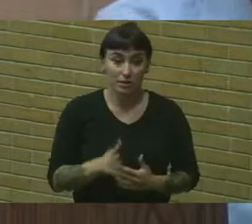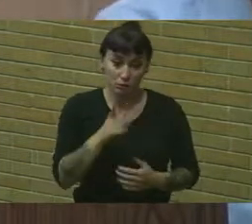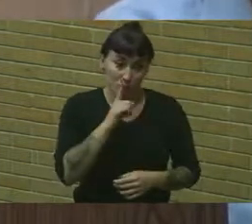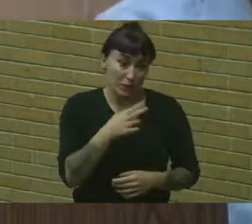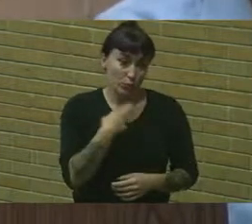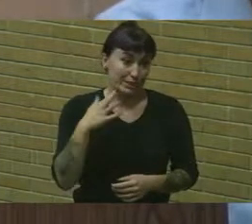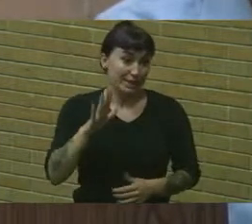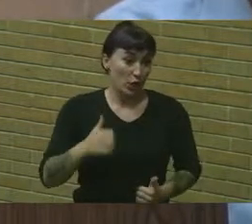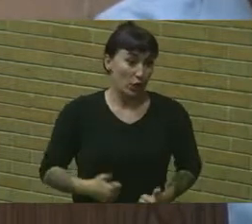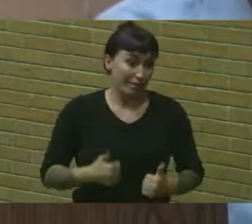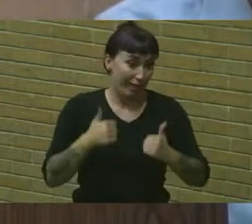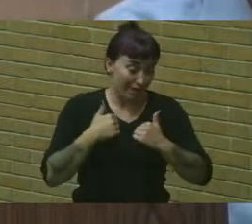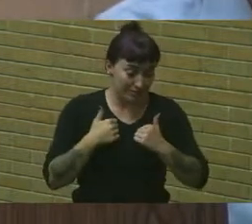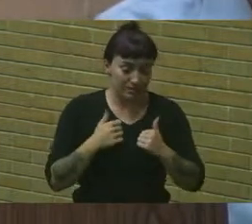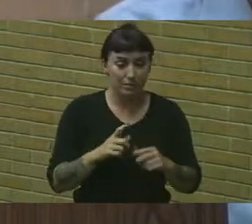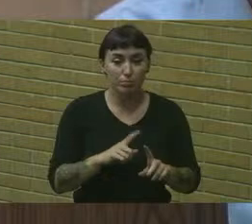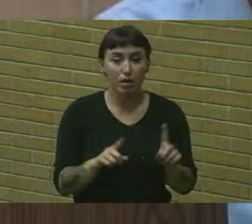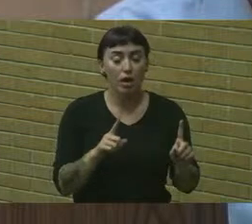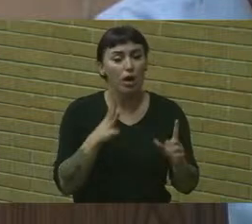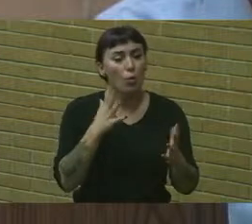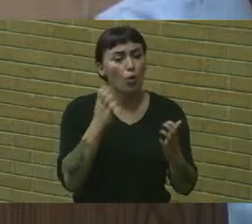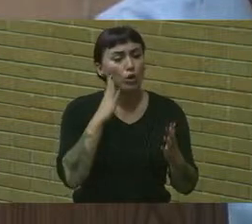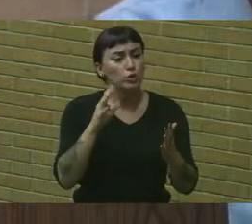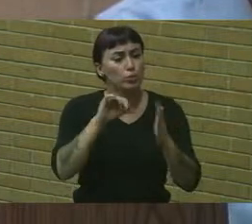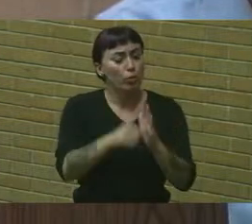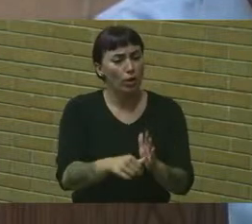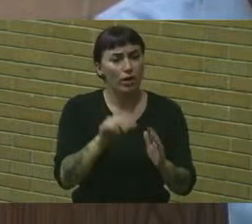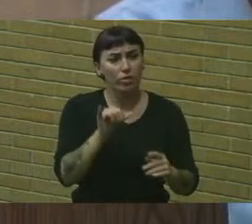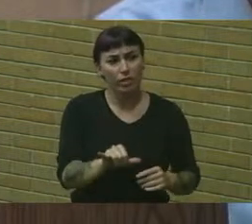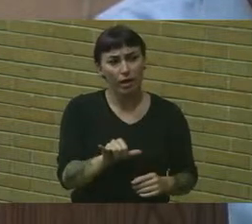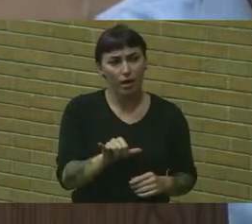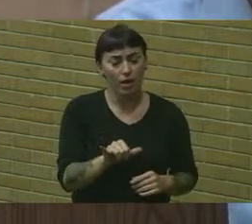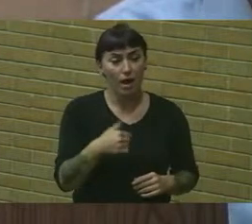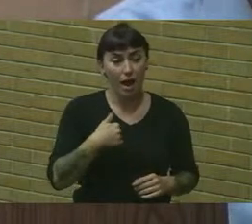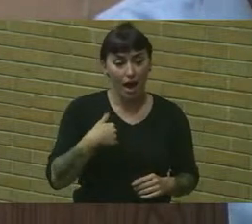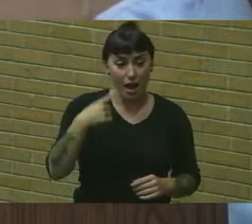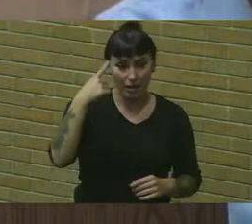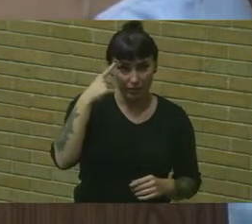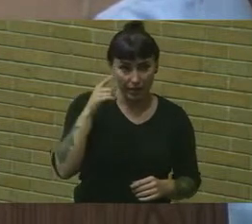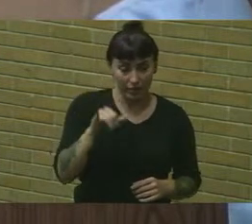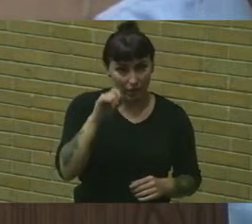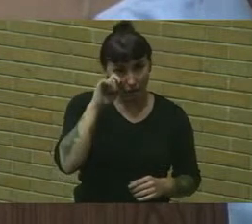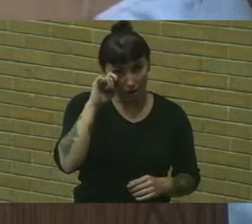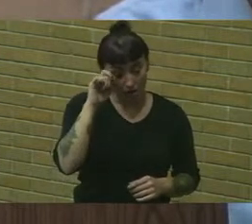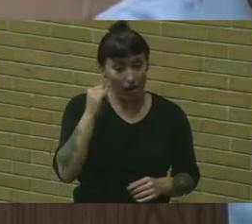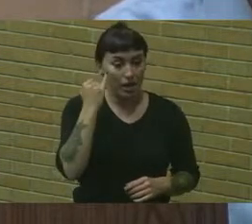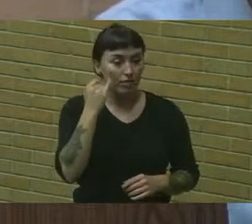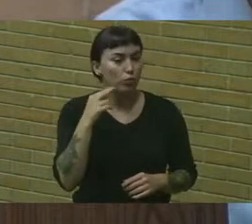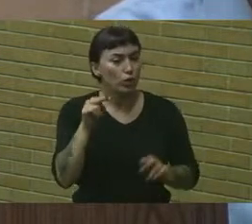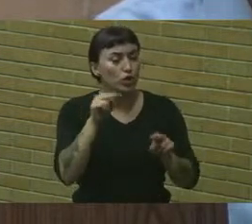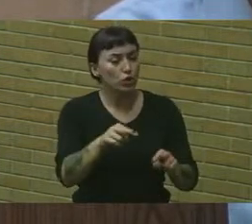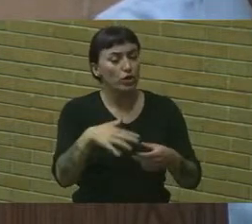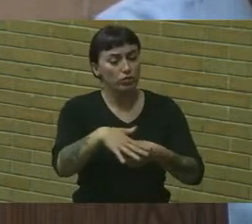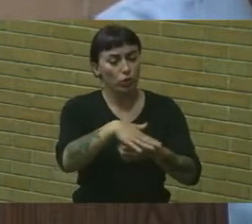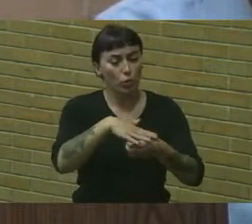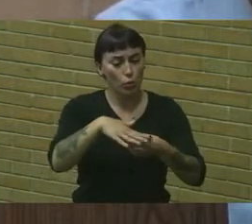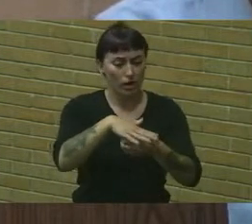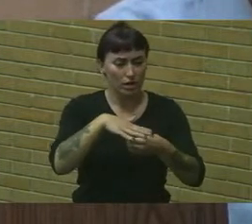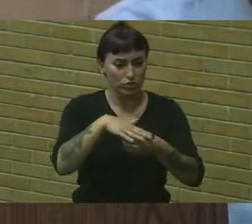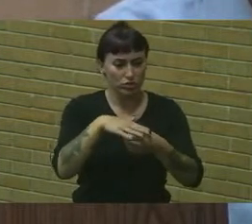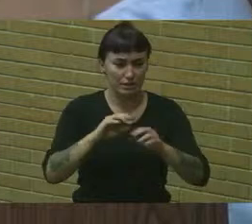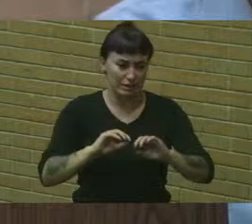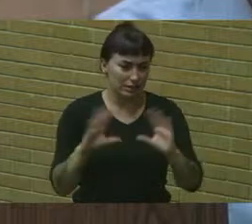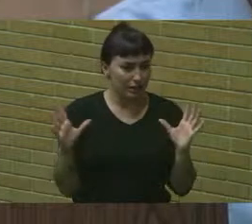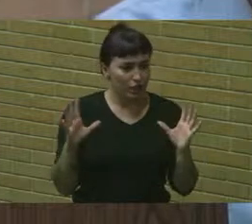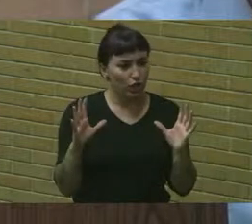hands, actually. But I just wanted to point out that I think that if we look at the location, it